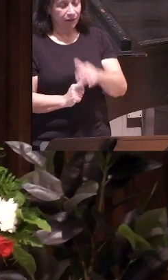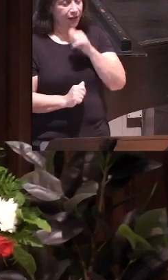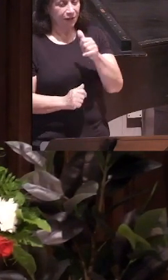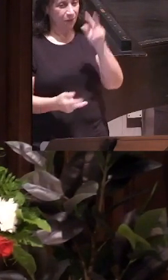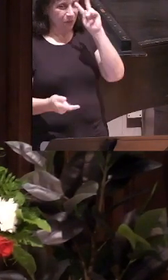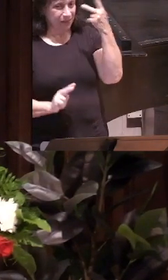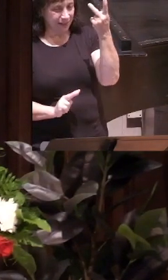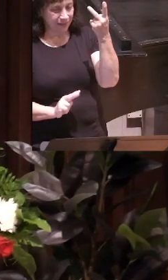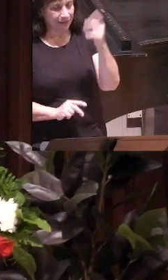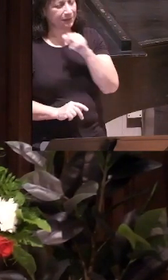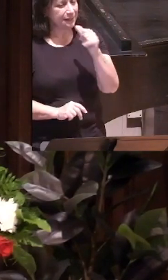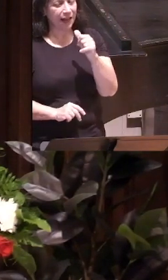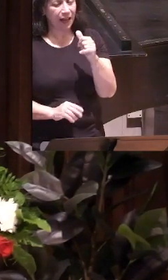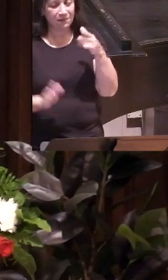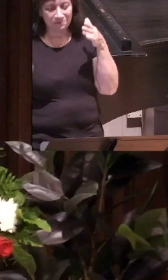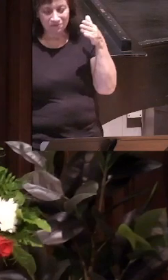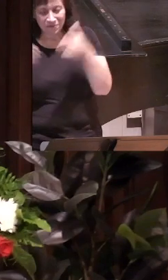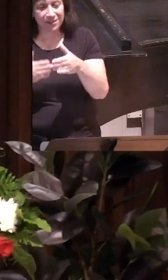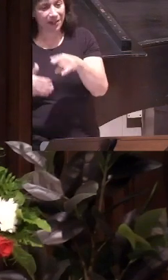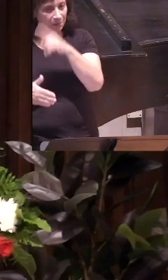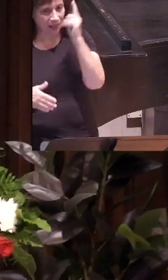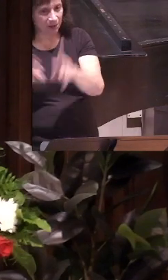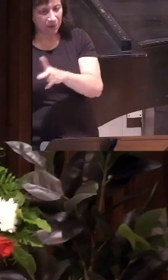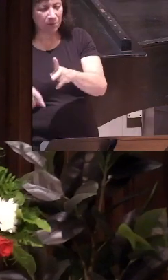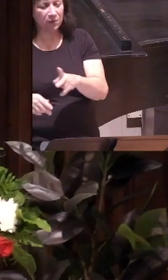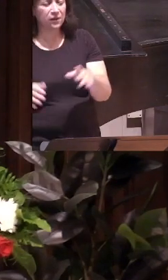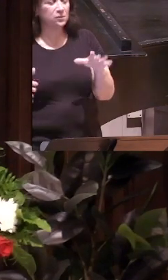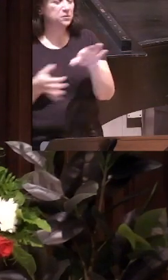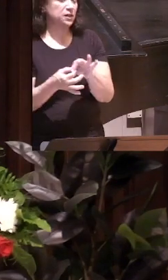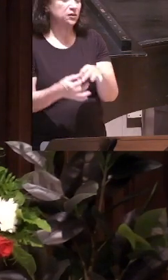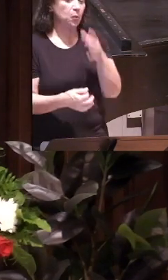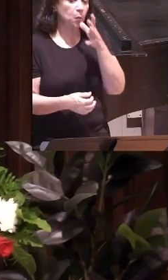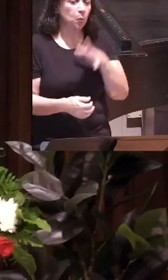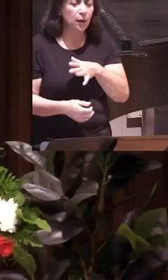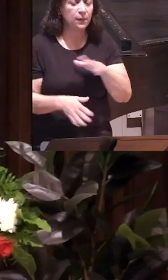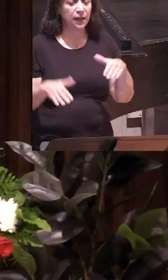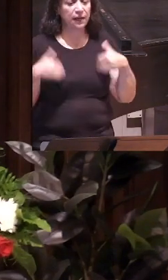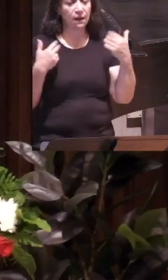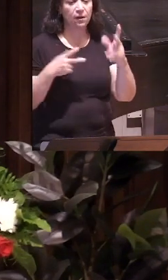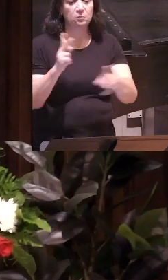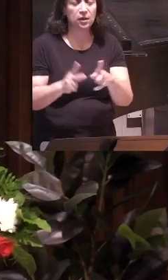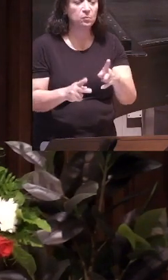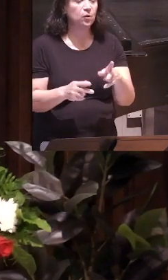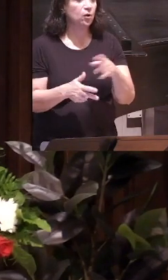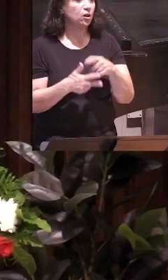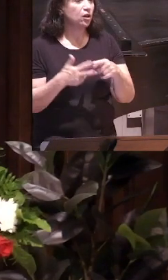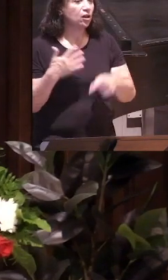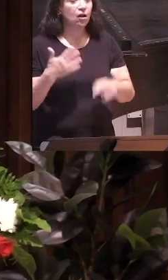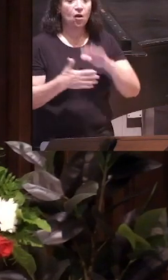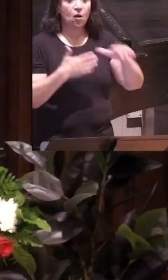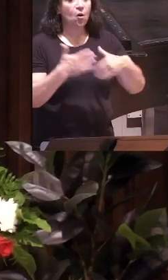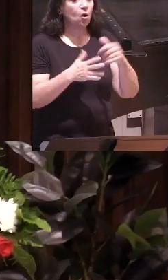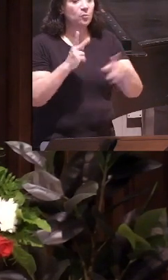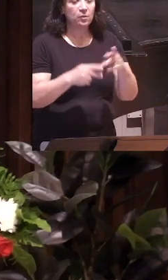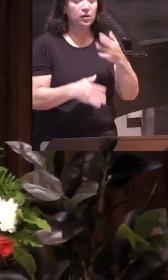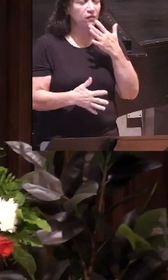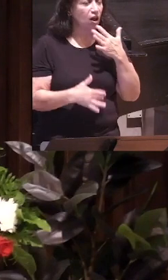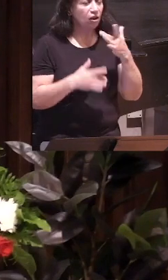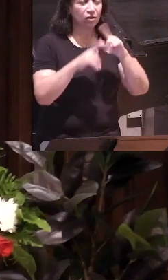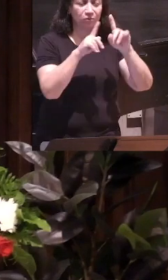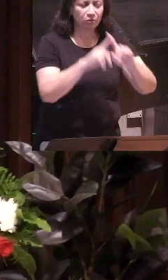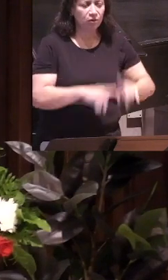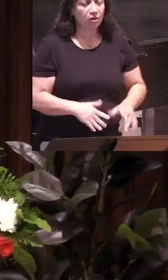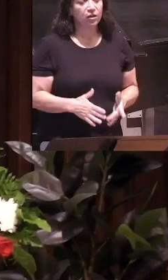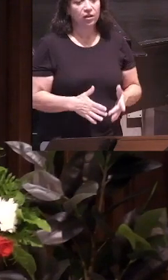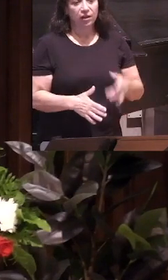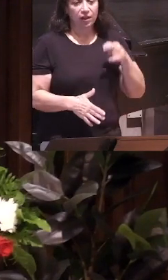It wasn't just about black people. Like, it was about women, it was about young people, it was about all people of color. Like, he